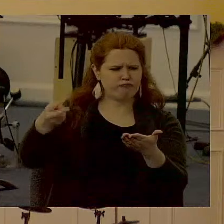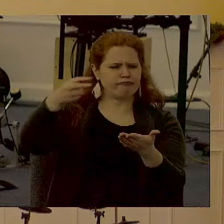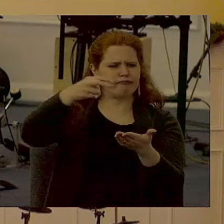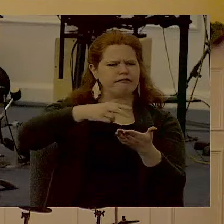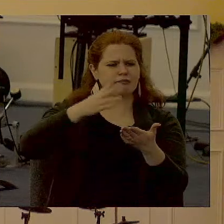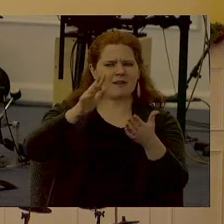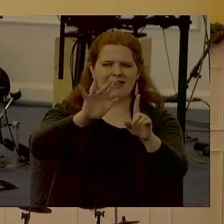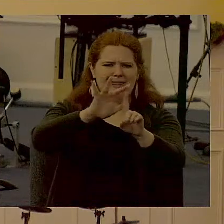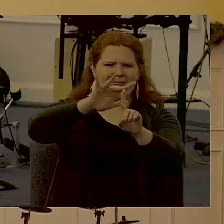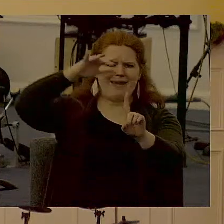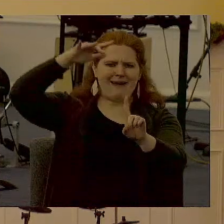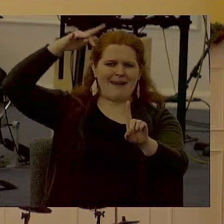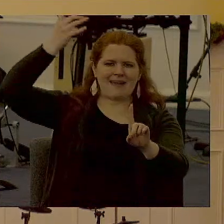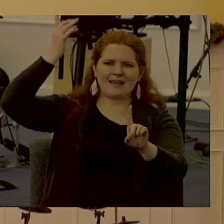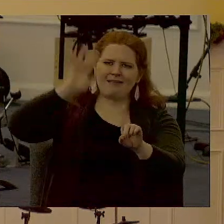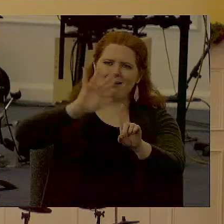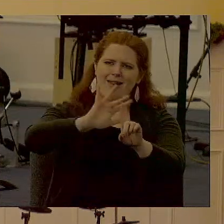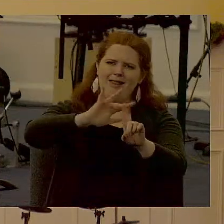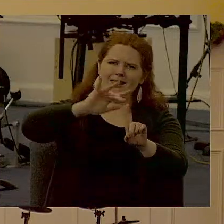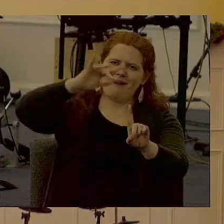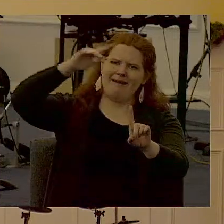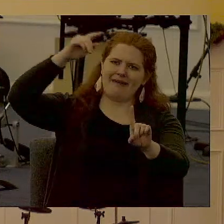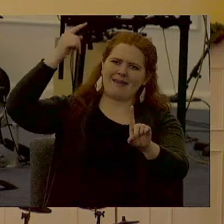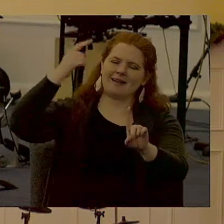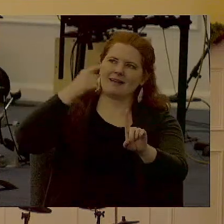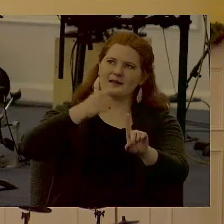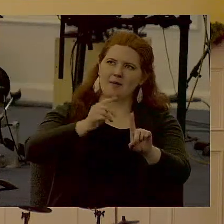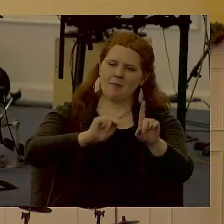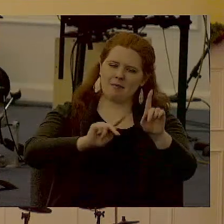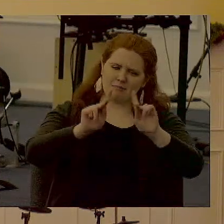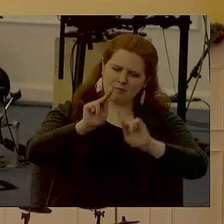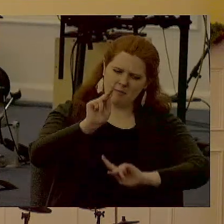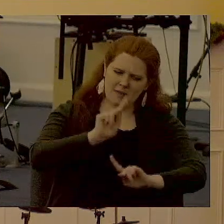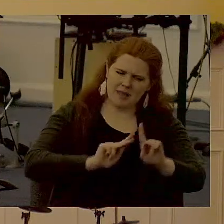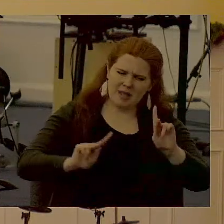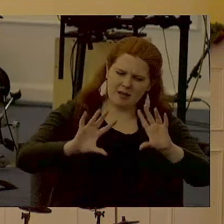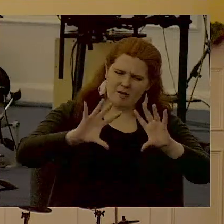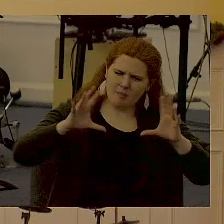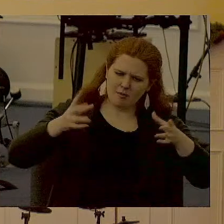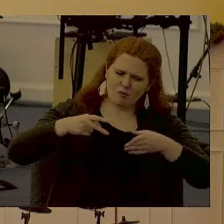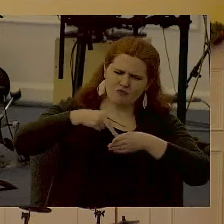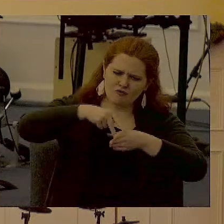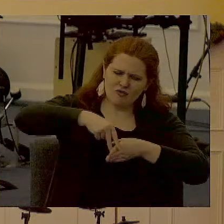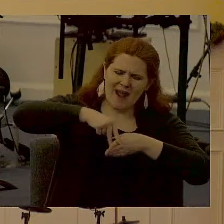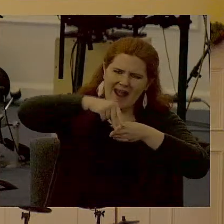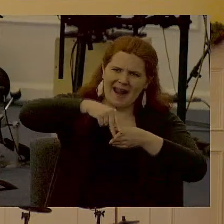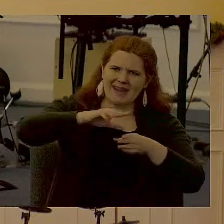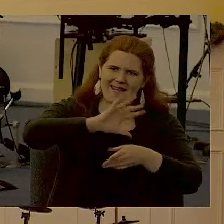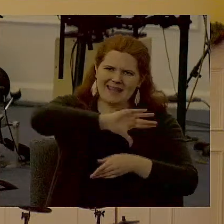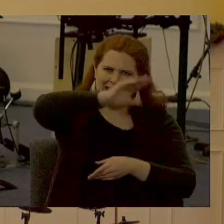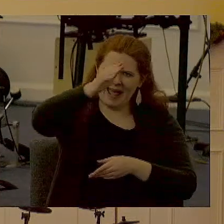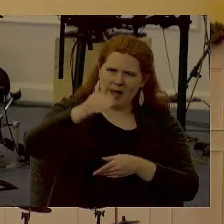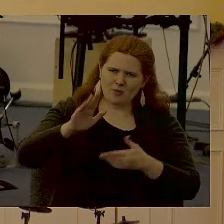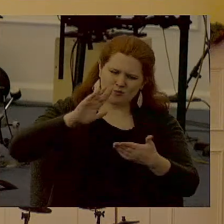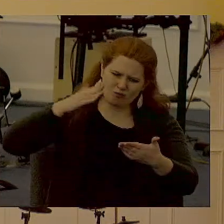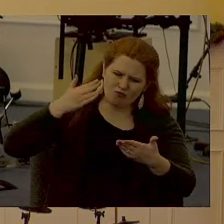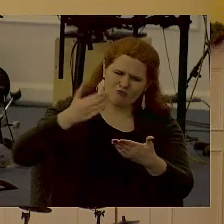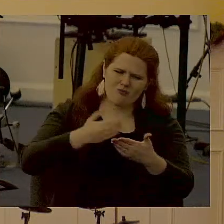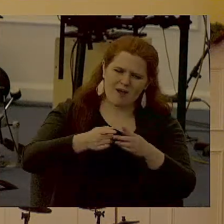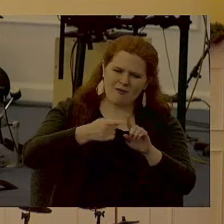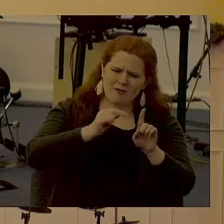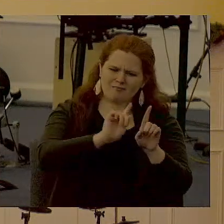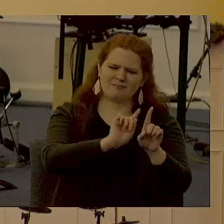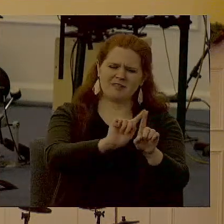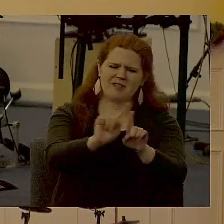is this light shining. And it says that these people riding camels are going to come from all of